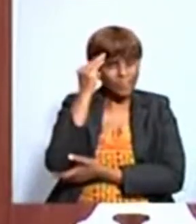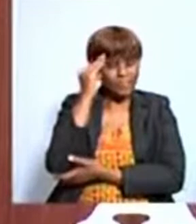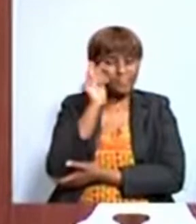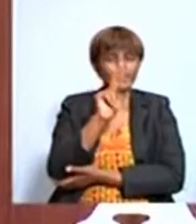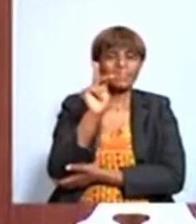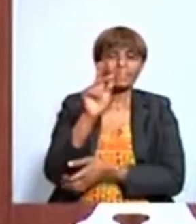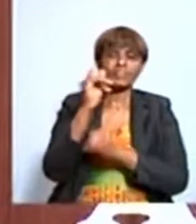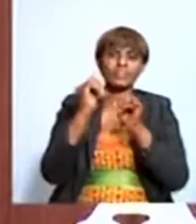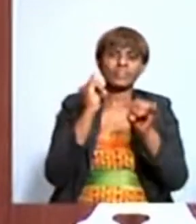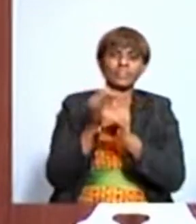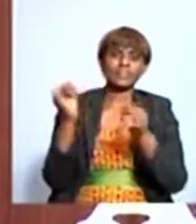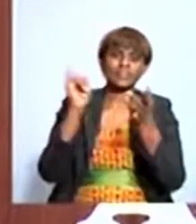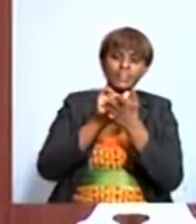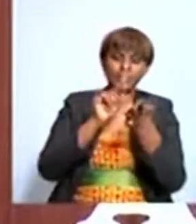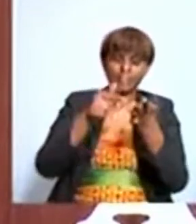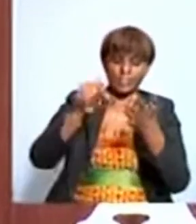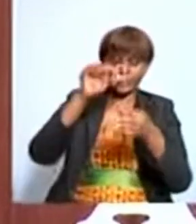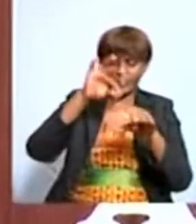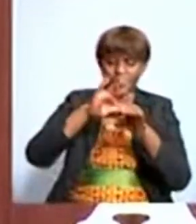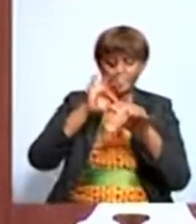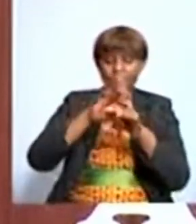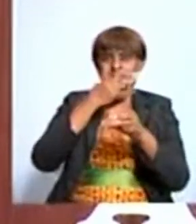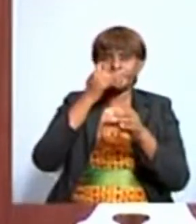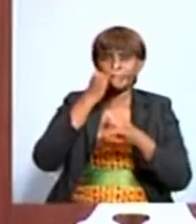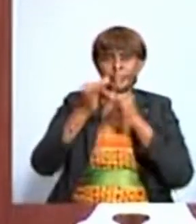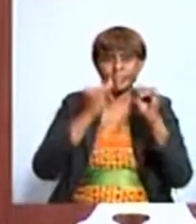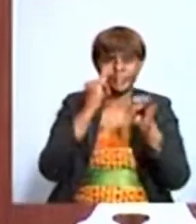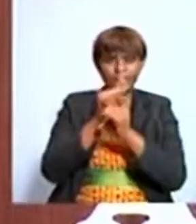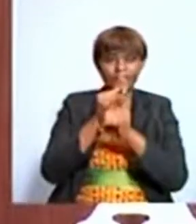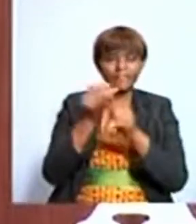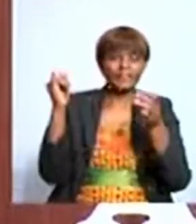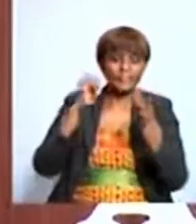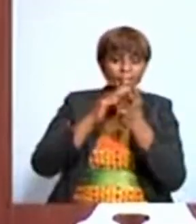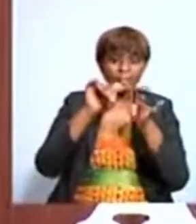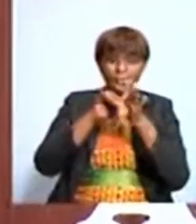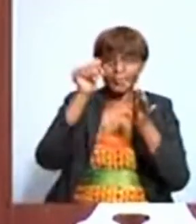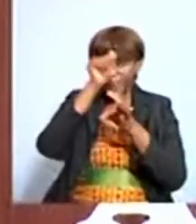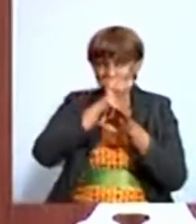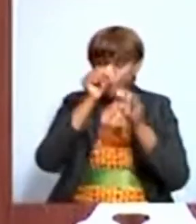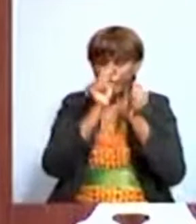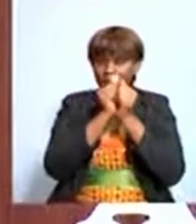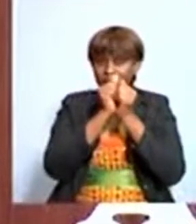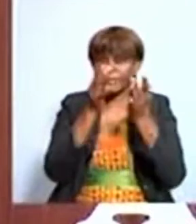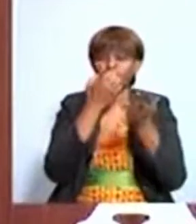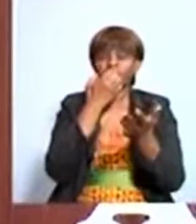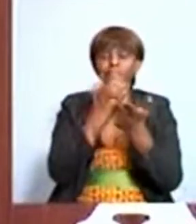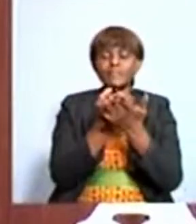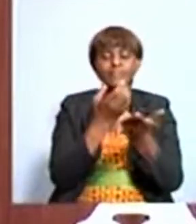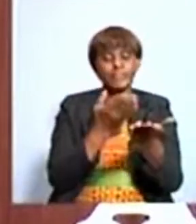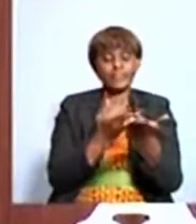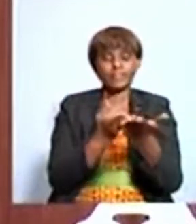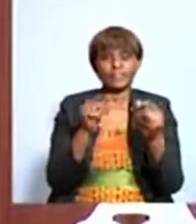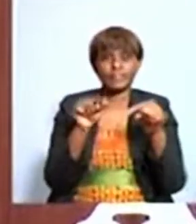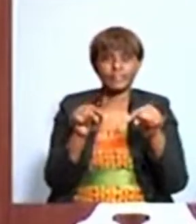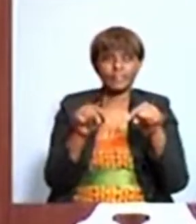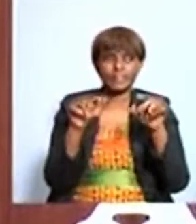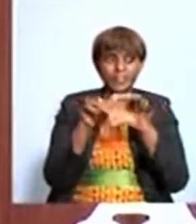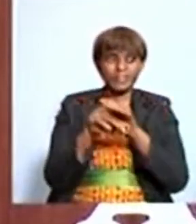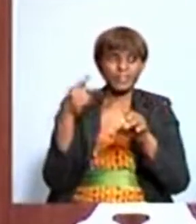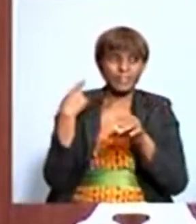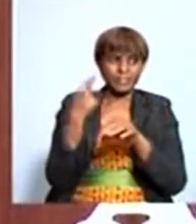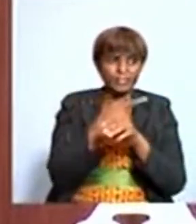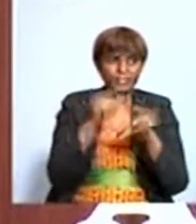Kaunda International Airport was voted the best international airport in Africa without laying evidence on the table